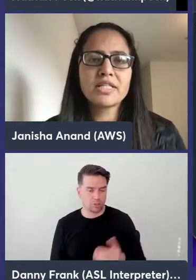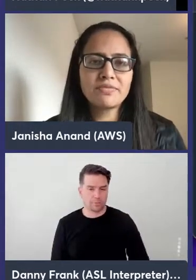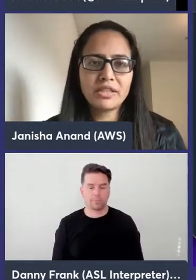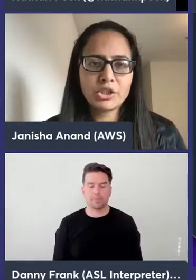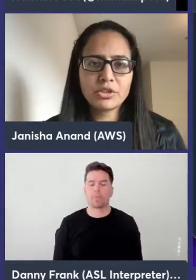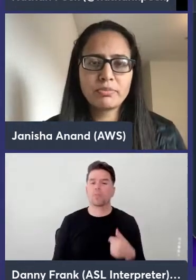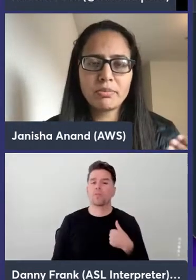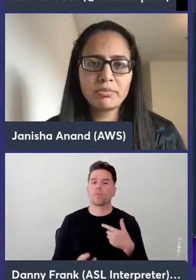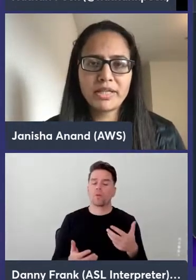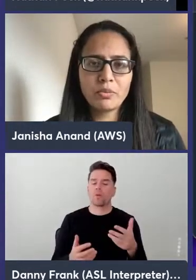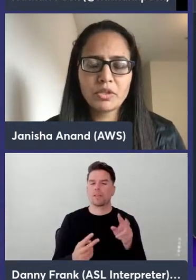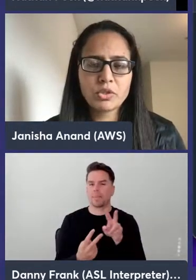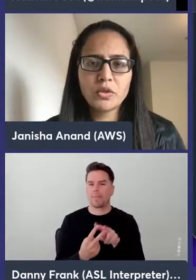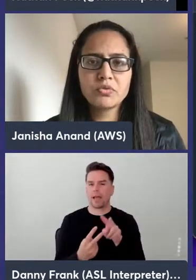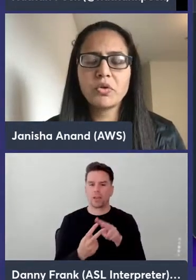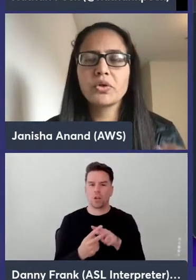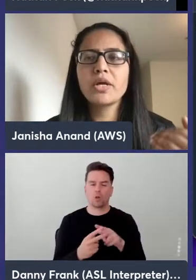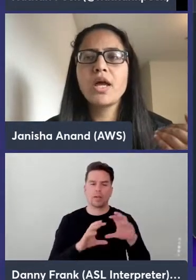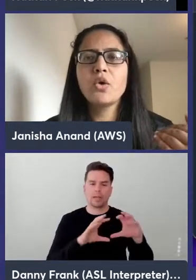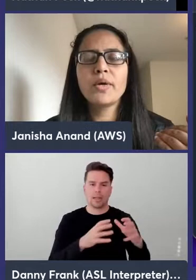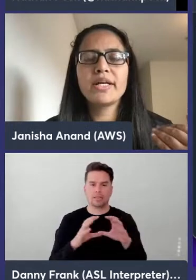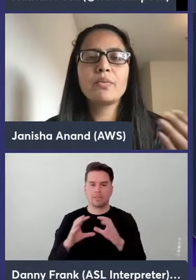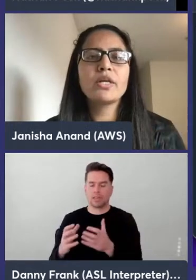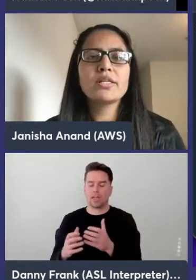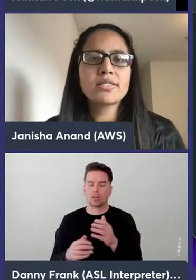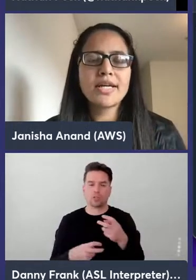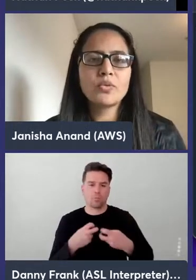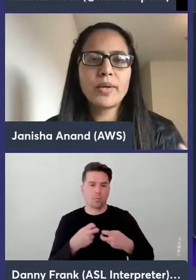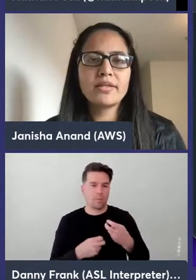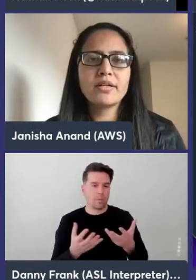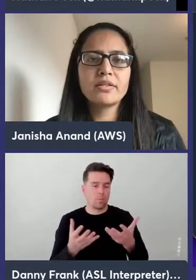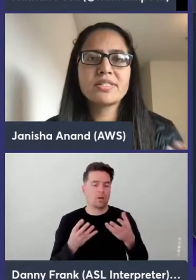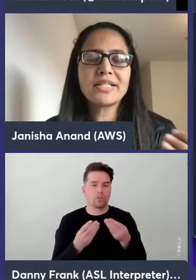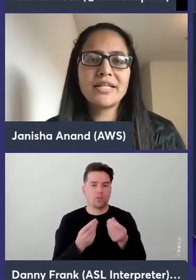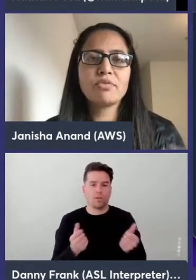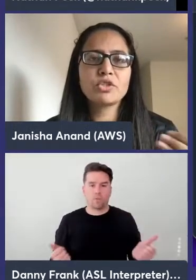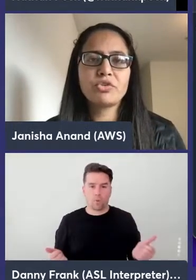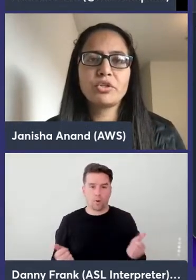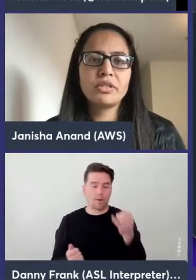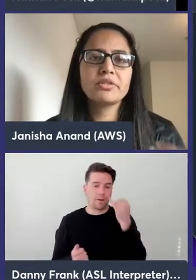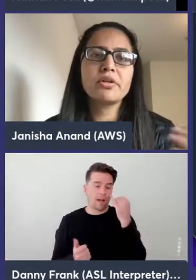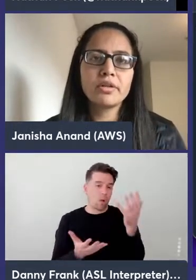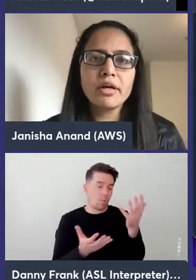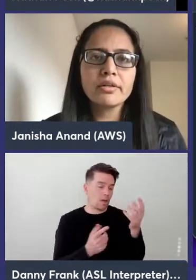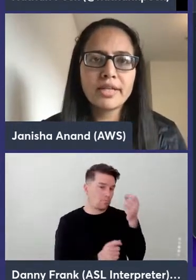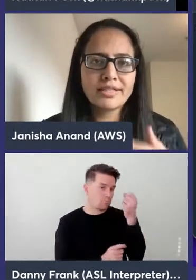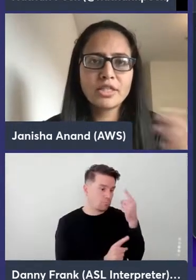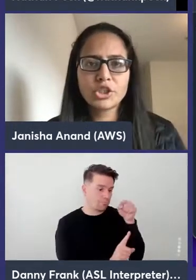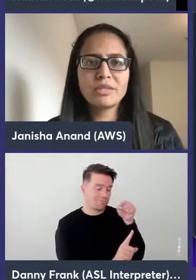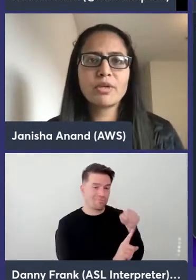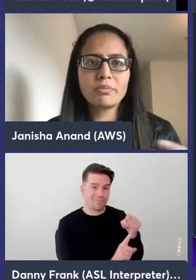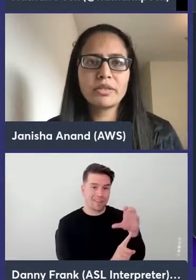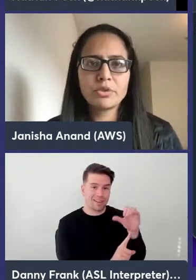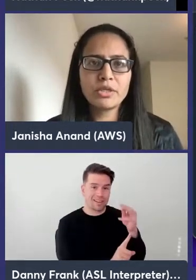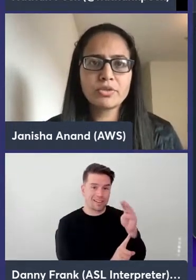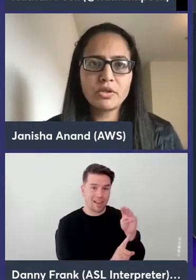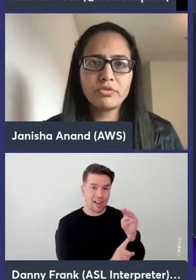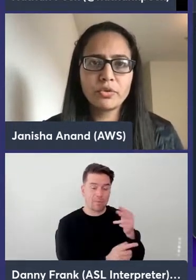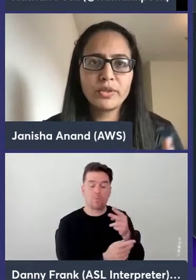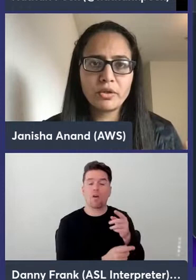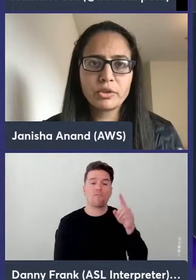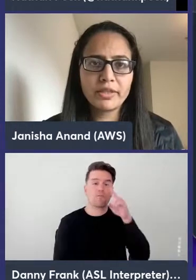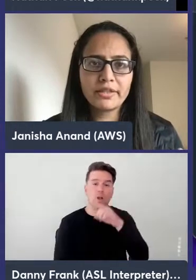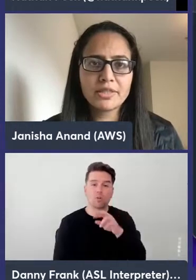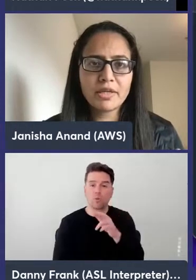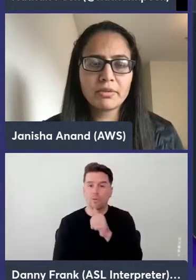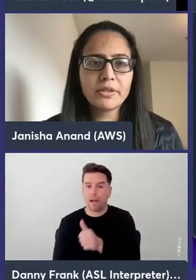binary classification problem that I want to solve for, wherein I want to understand whether this claim was fraudulent or not. That's essentially the problem that I'm trying to solve for